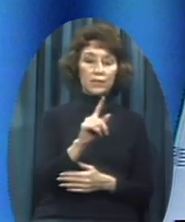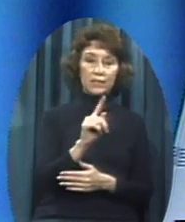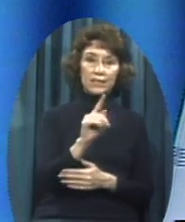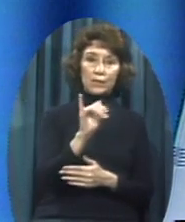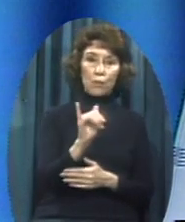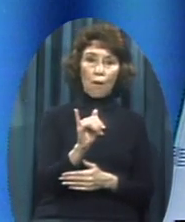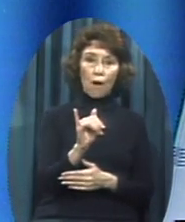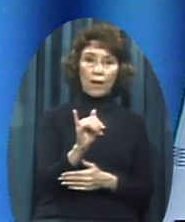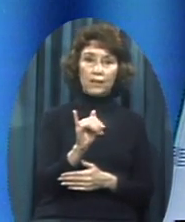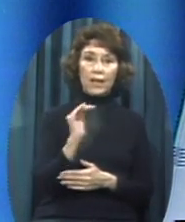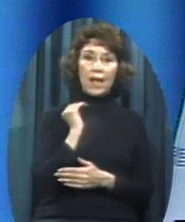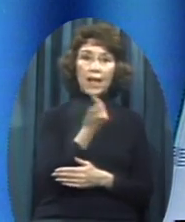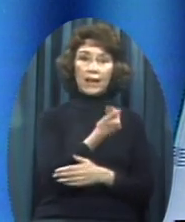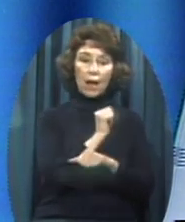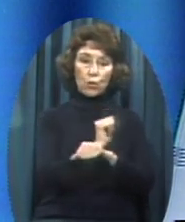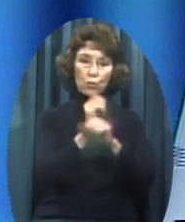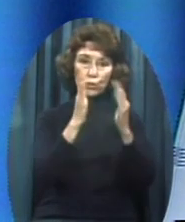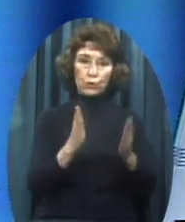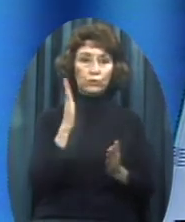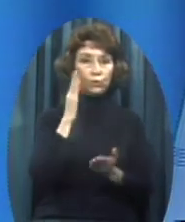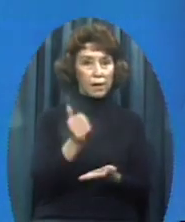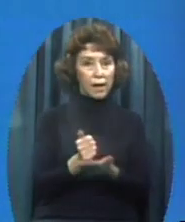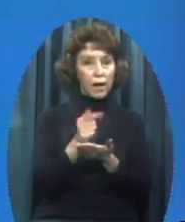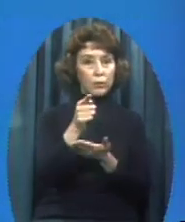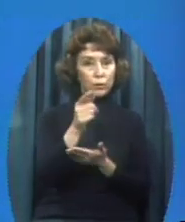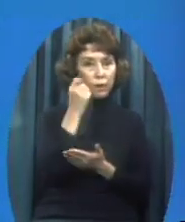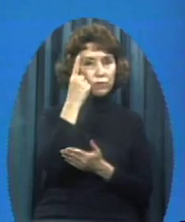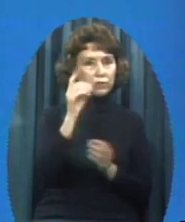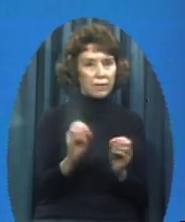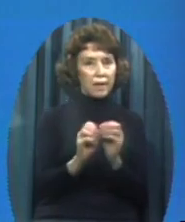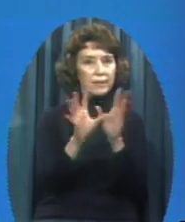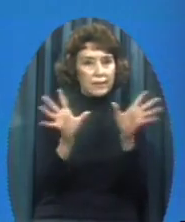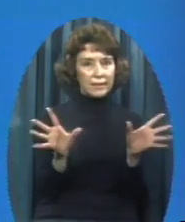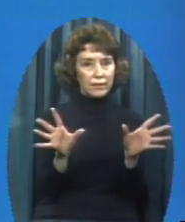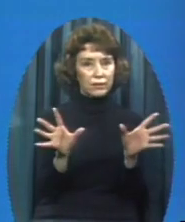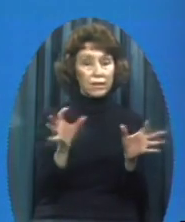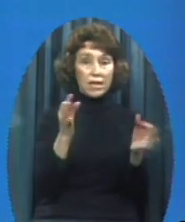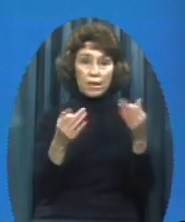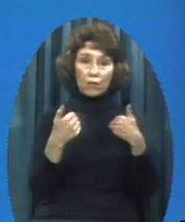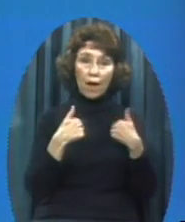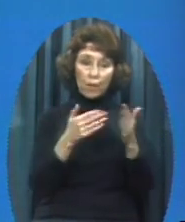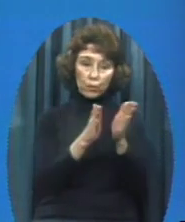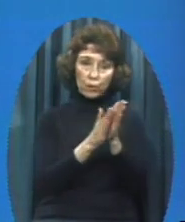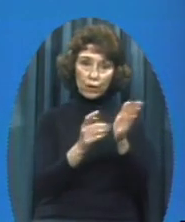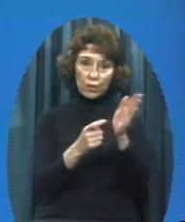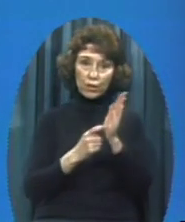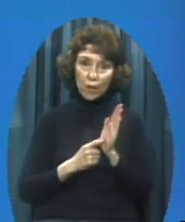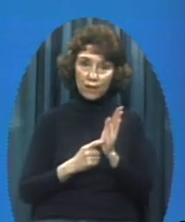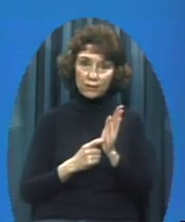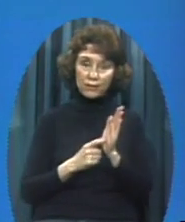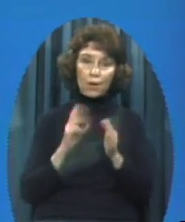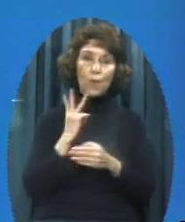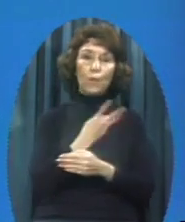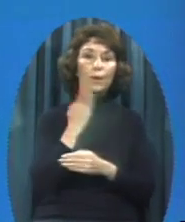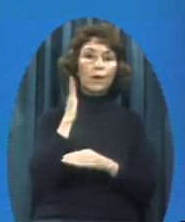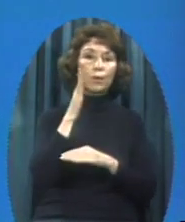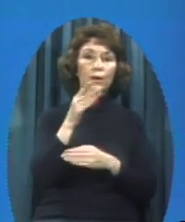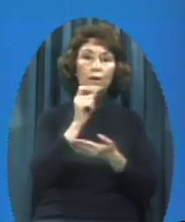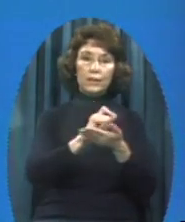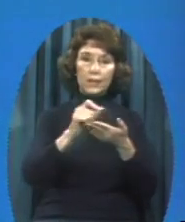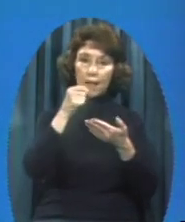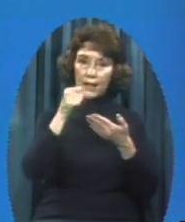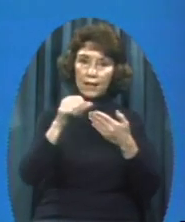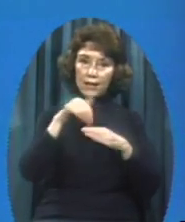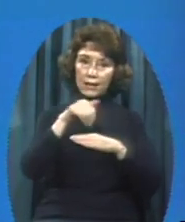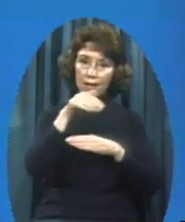number. If you have a prayer request, we'll pray for you by name, by need. Write and tell me about it. We'll answer you personally. If you